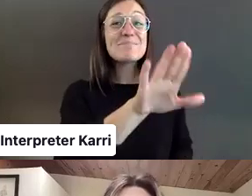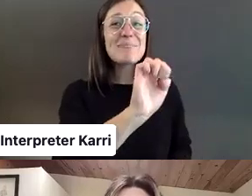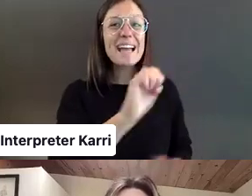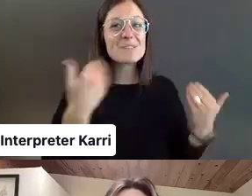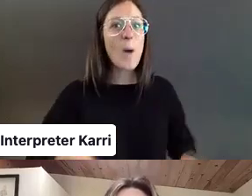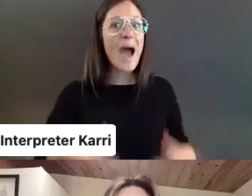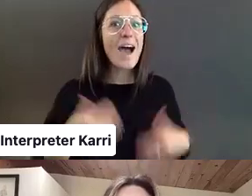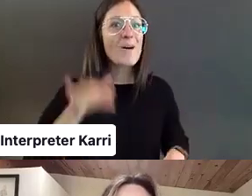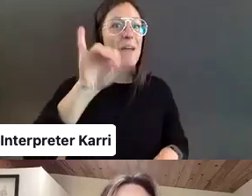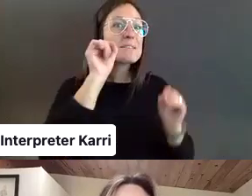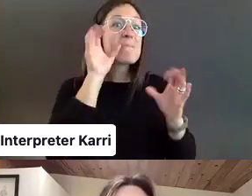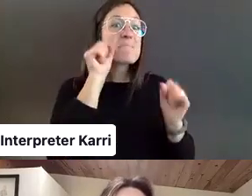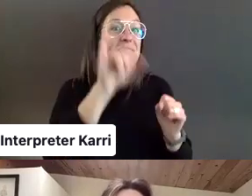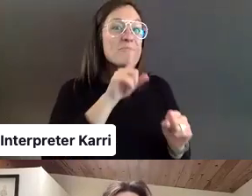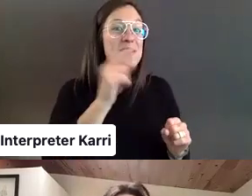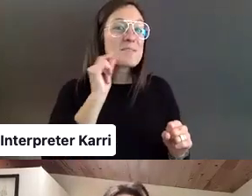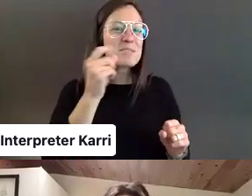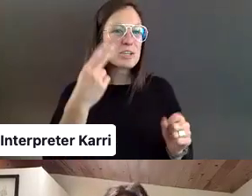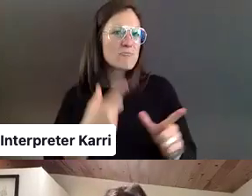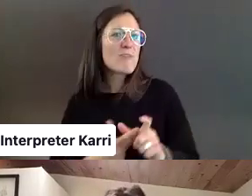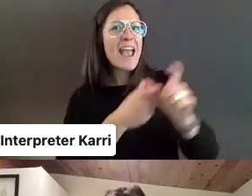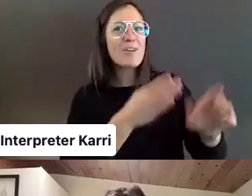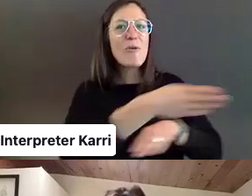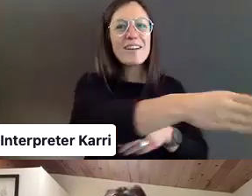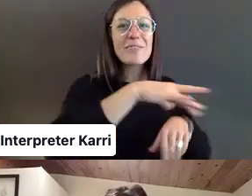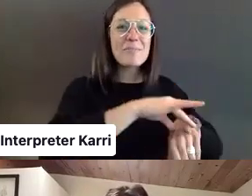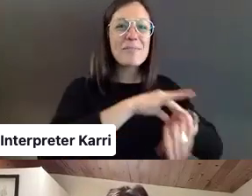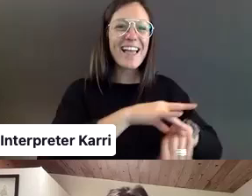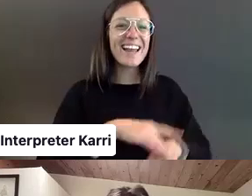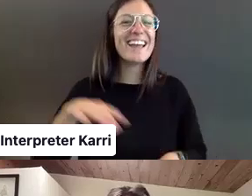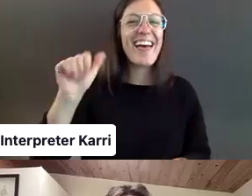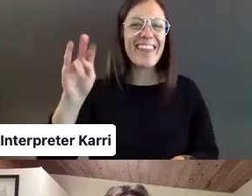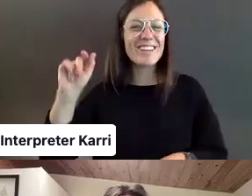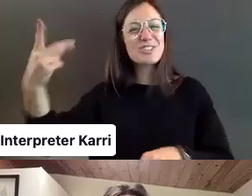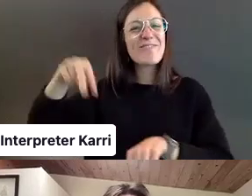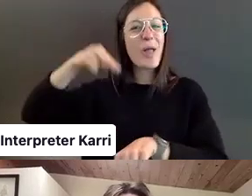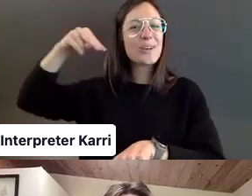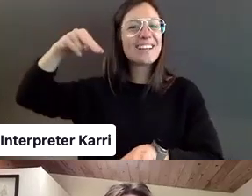amazing. It was so cool. Ran across Yeah. that planet. floated away.